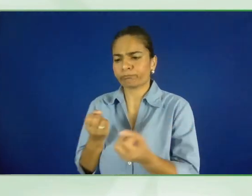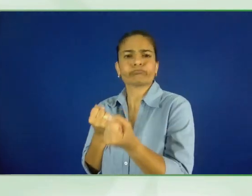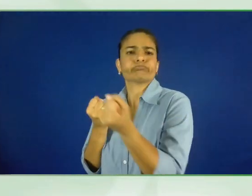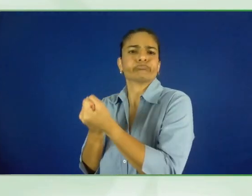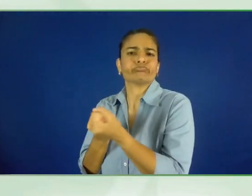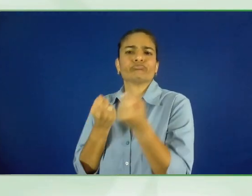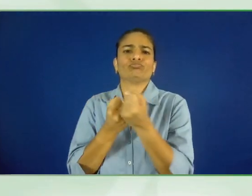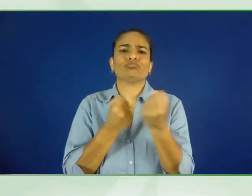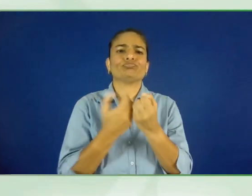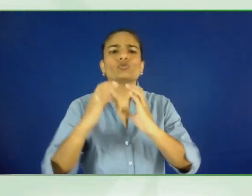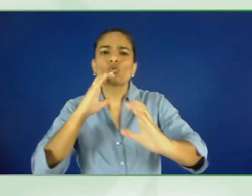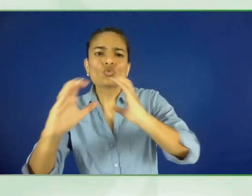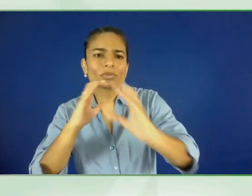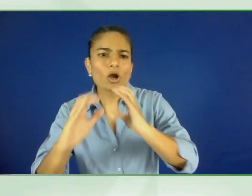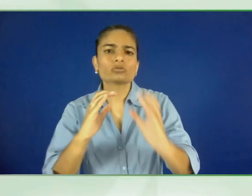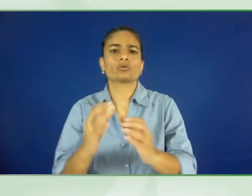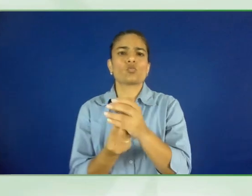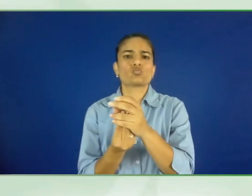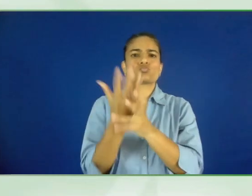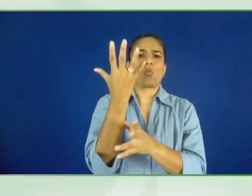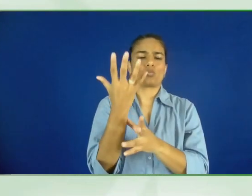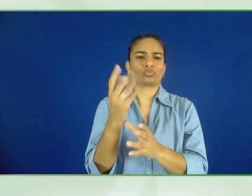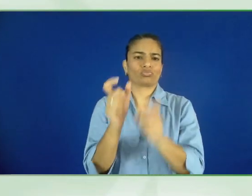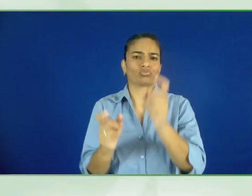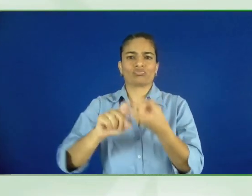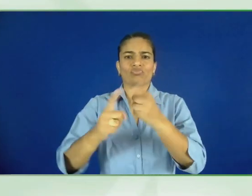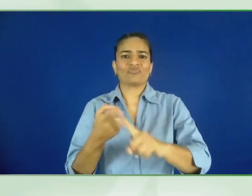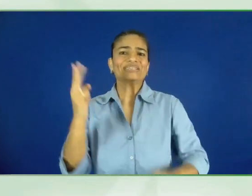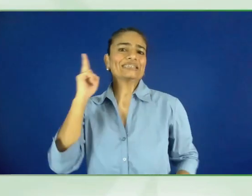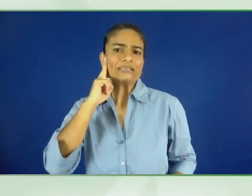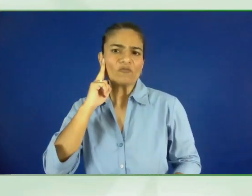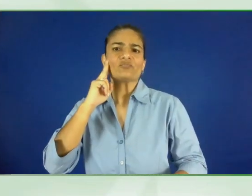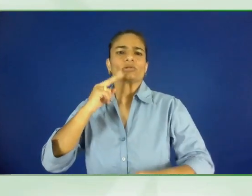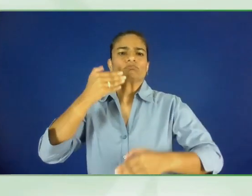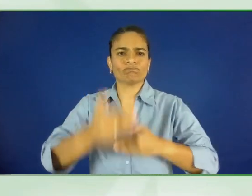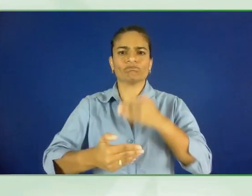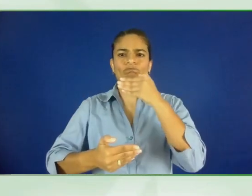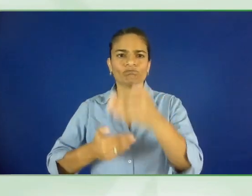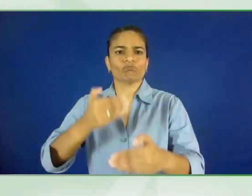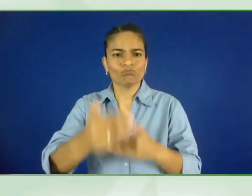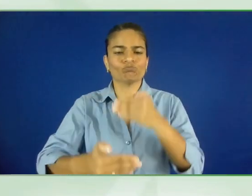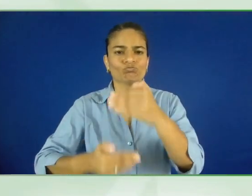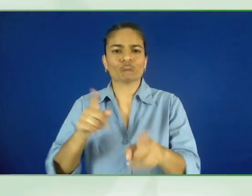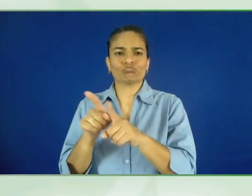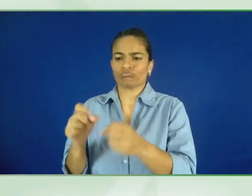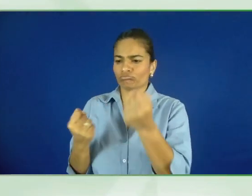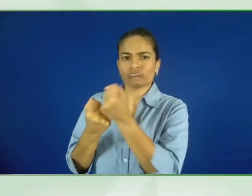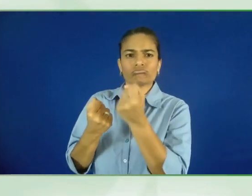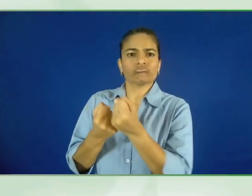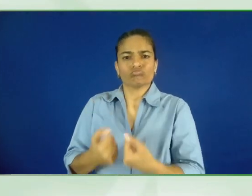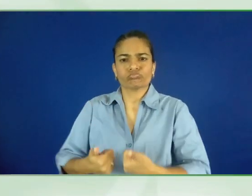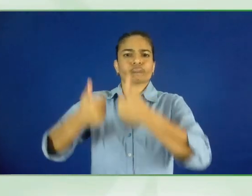deaf friends, helping everyone to tap their potential and continually improve